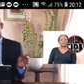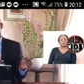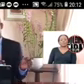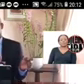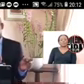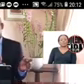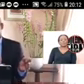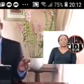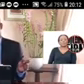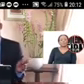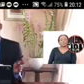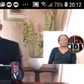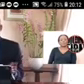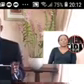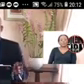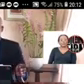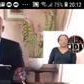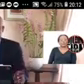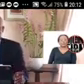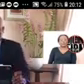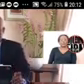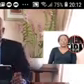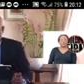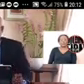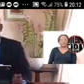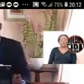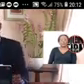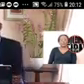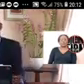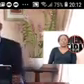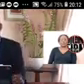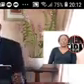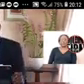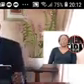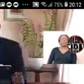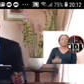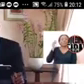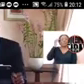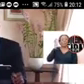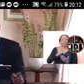much of those specifics have been continued into this one. So